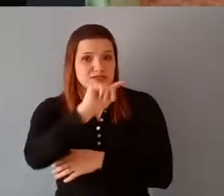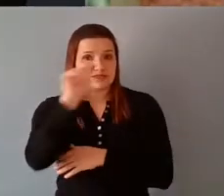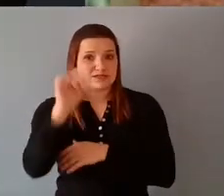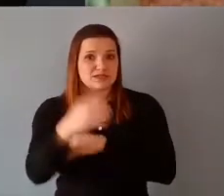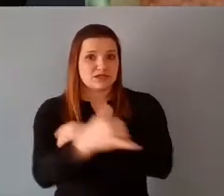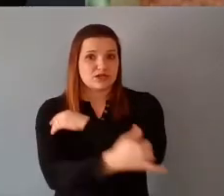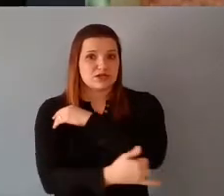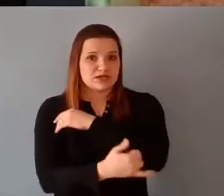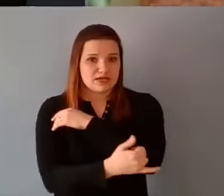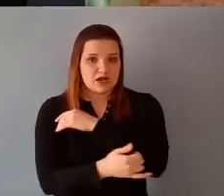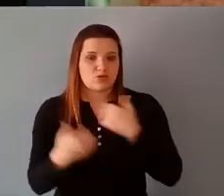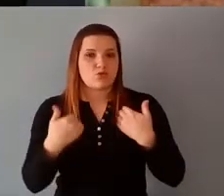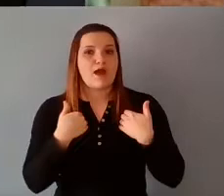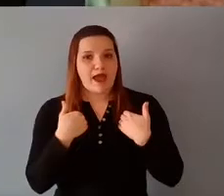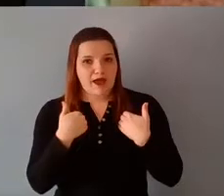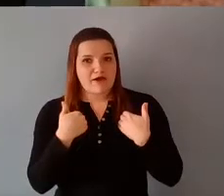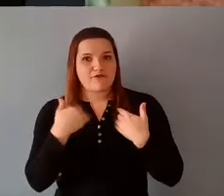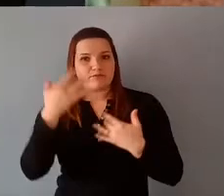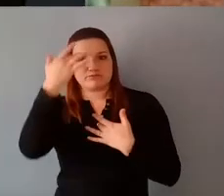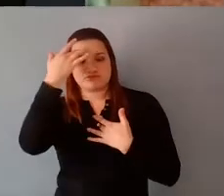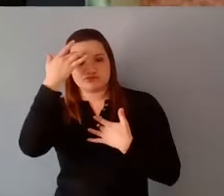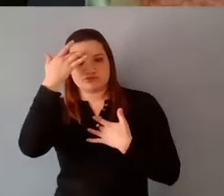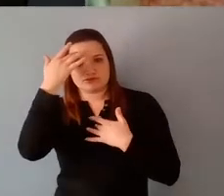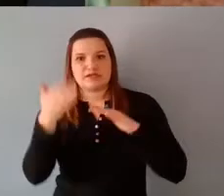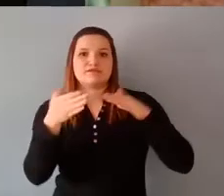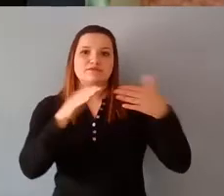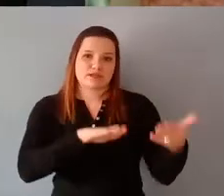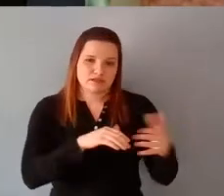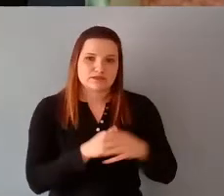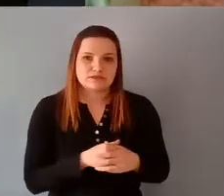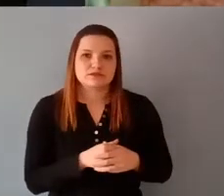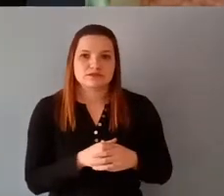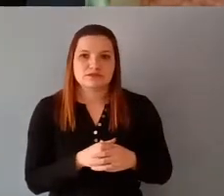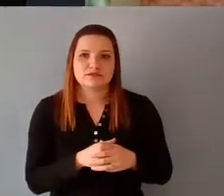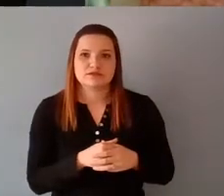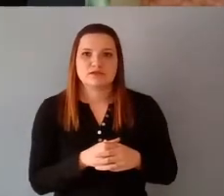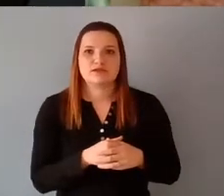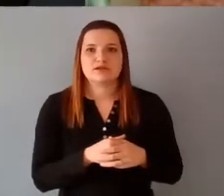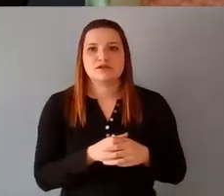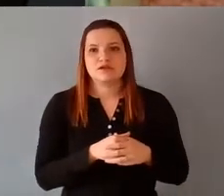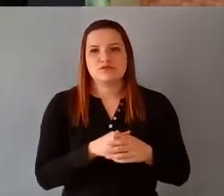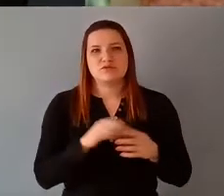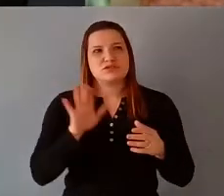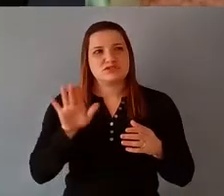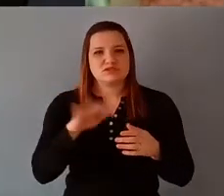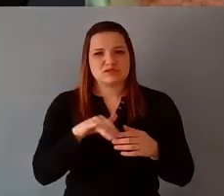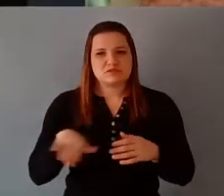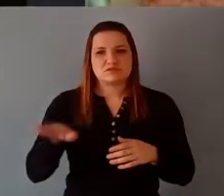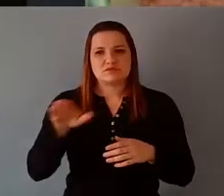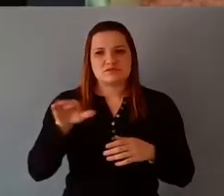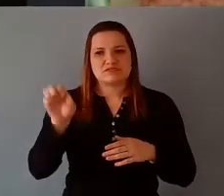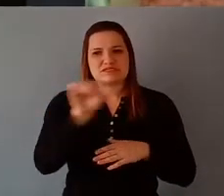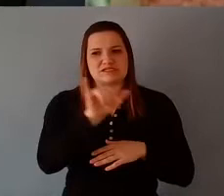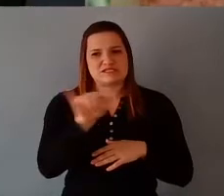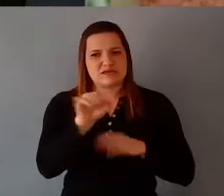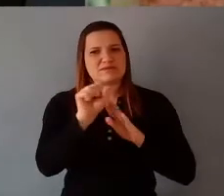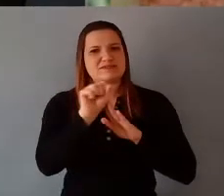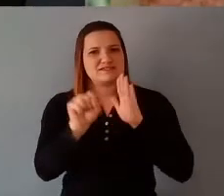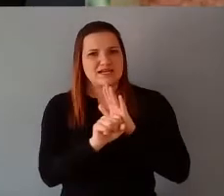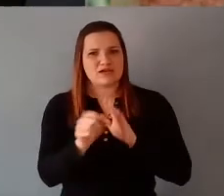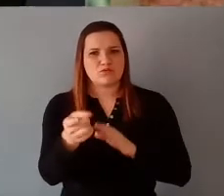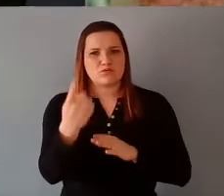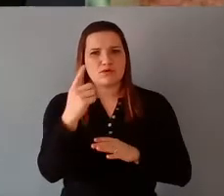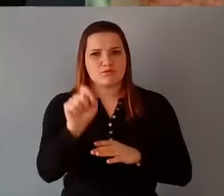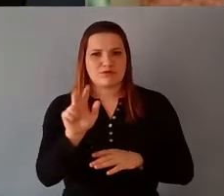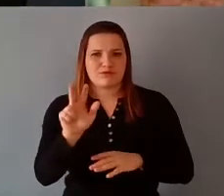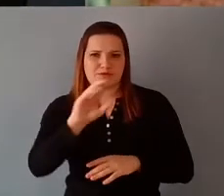contracted the virus unfortunately succumbed to the virus, which is almost the same as the state's 1.3%, just slightly